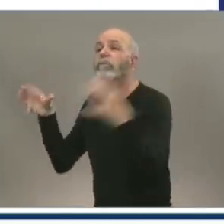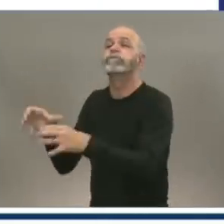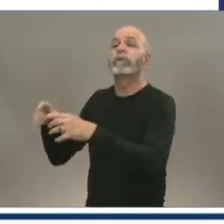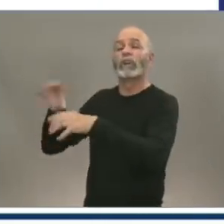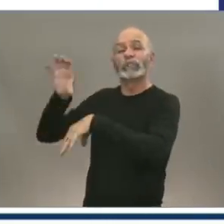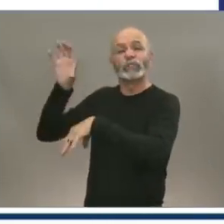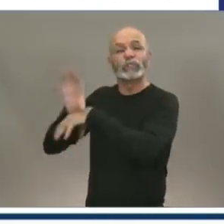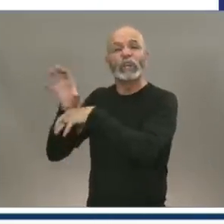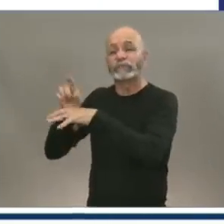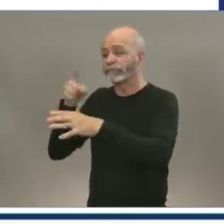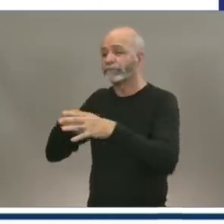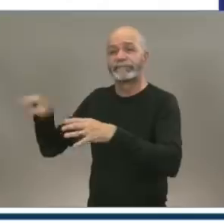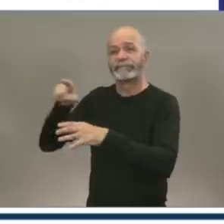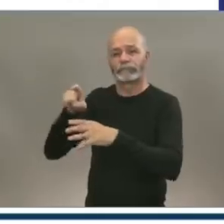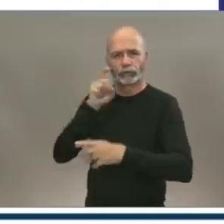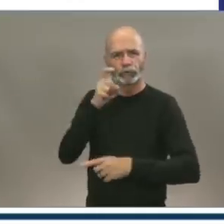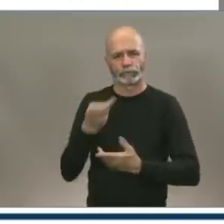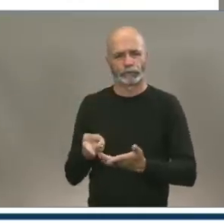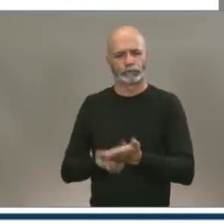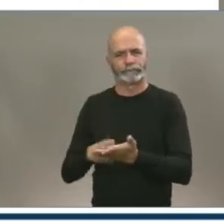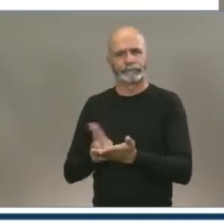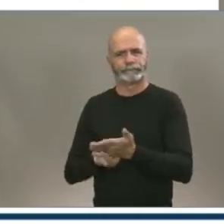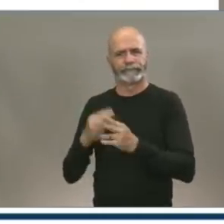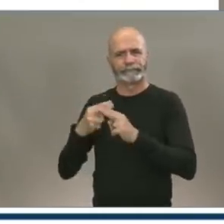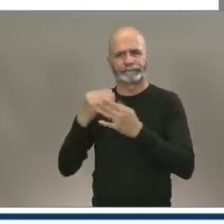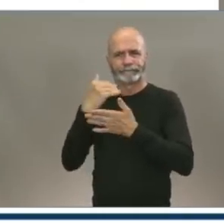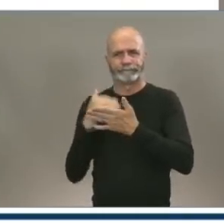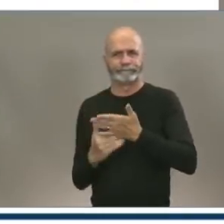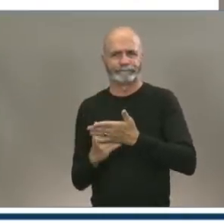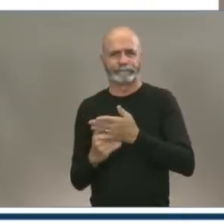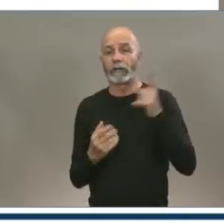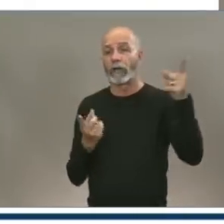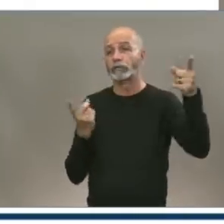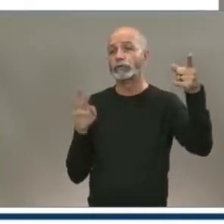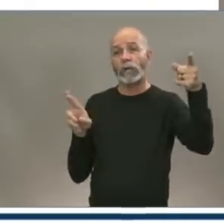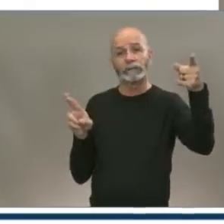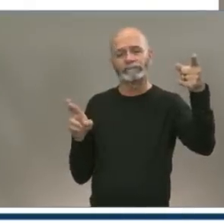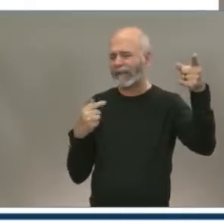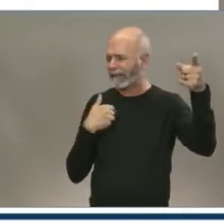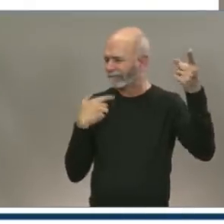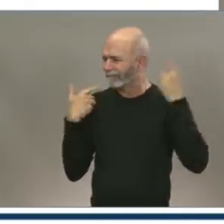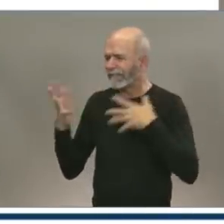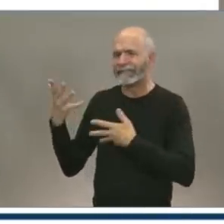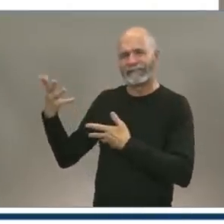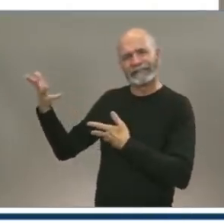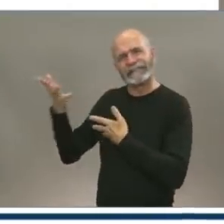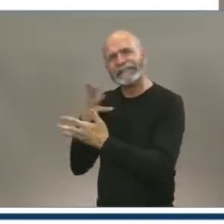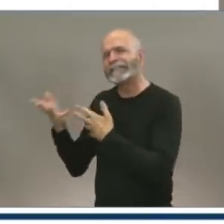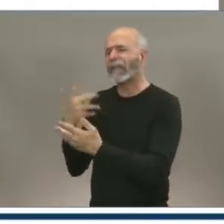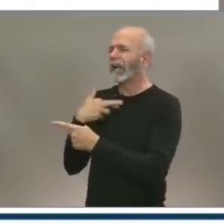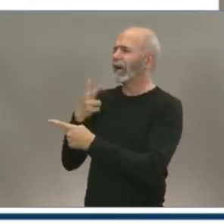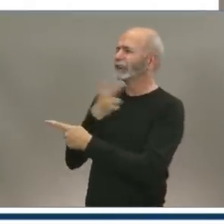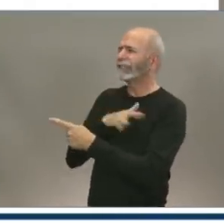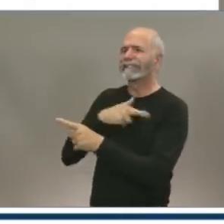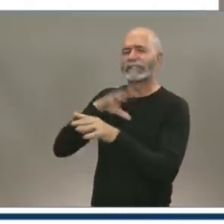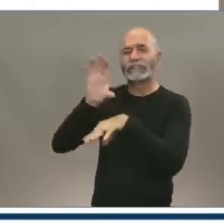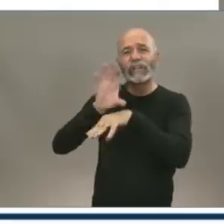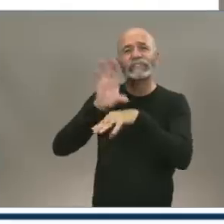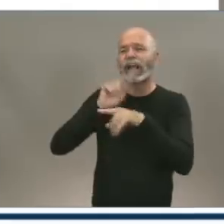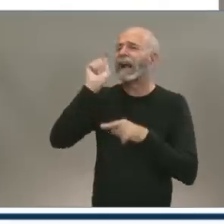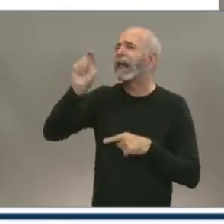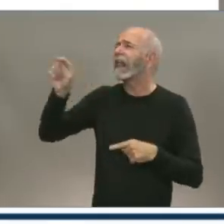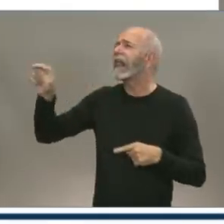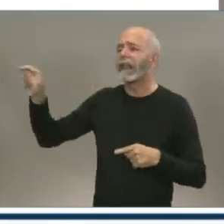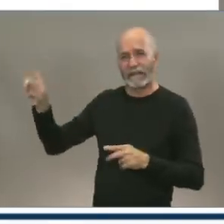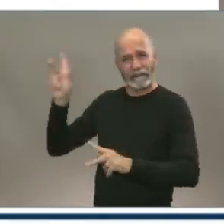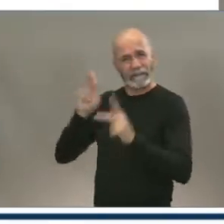I mean, I think I continue to work with faith leaders, and as in the vast majority are doing really hard work and making